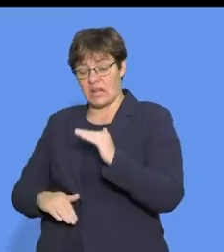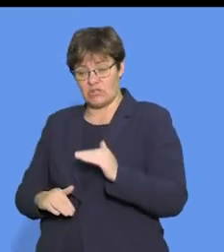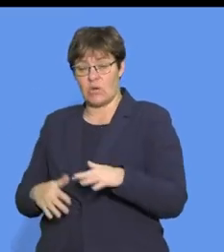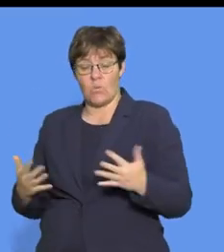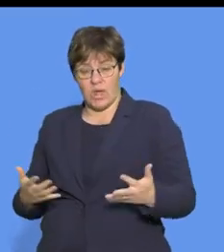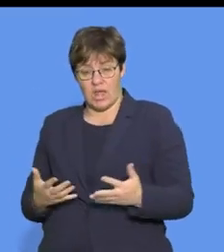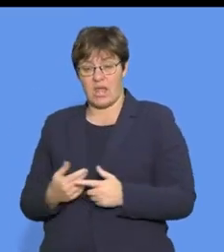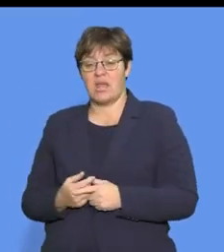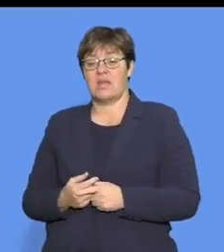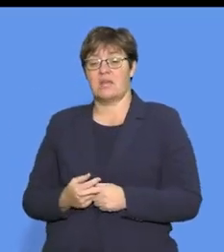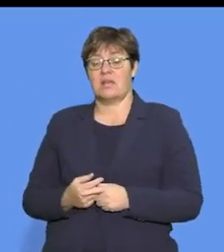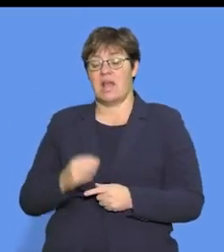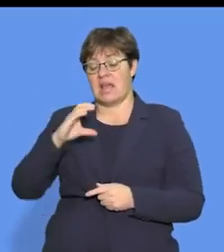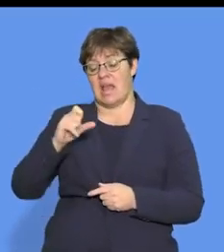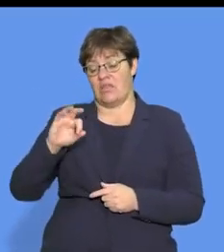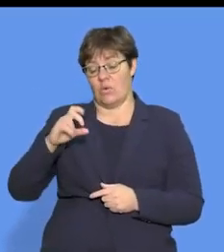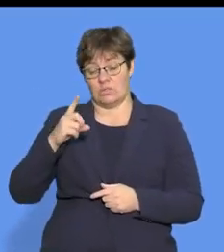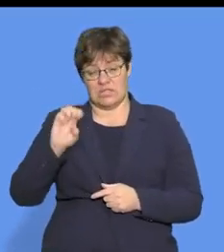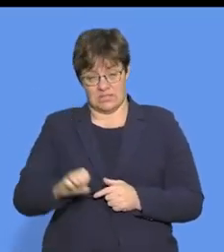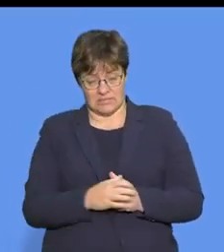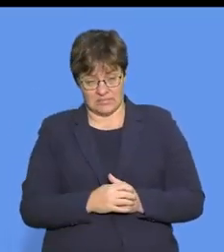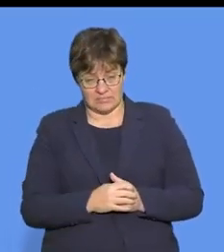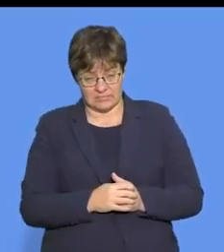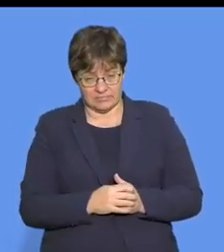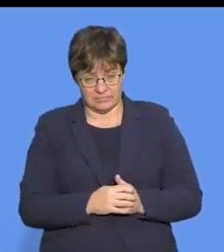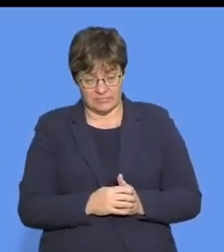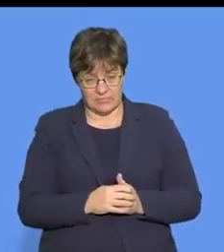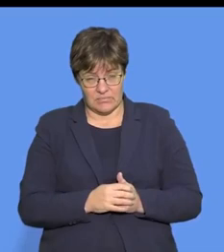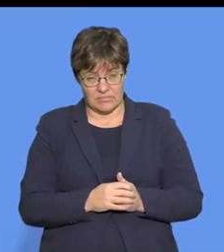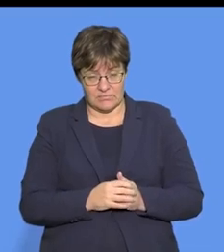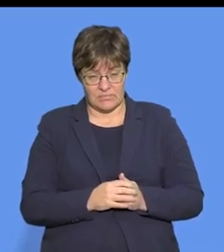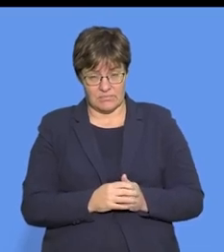and we get reduction at the cathode.